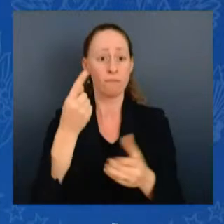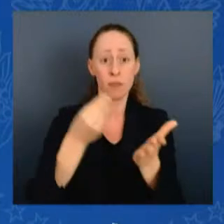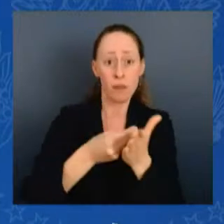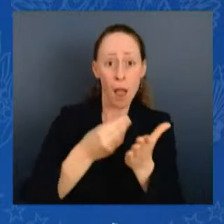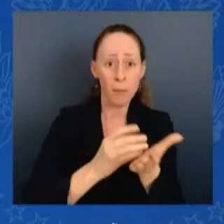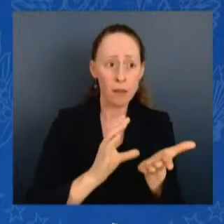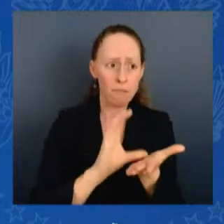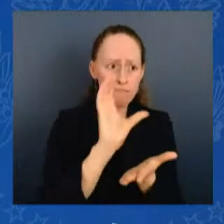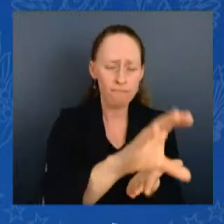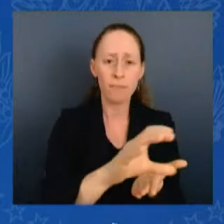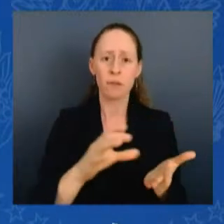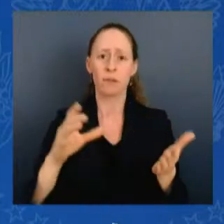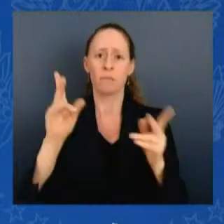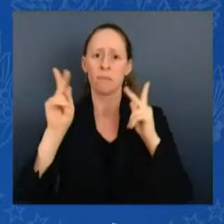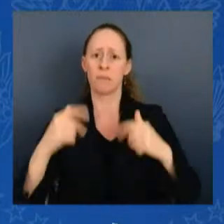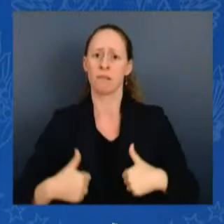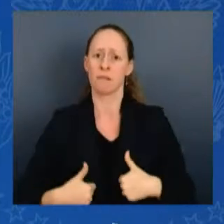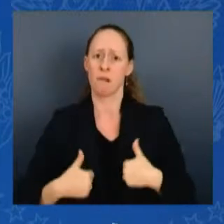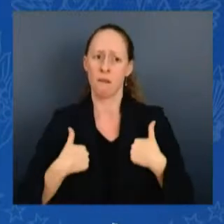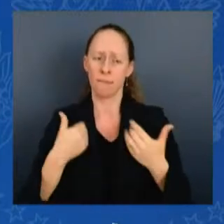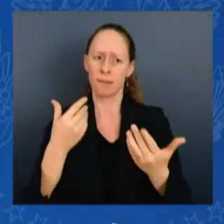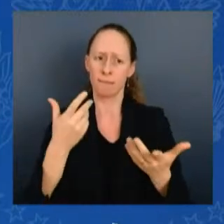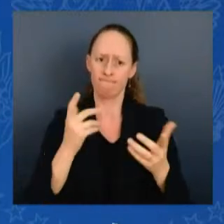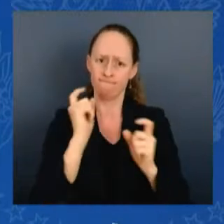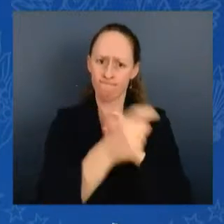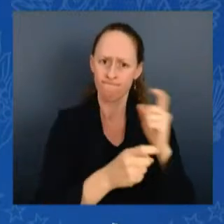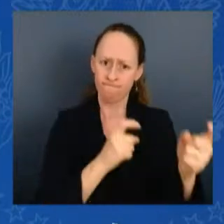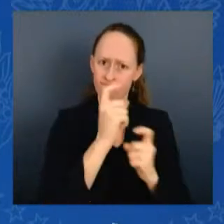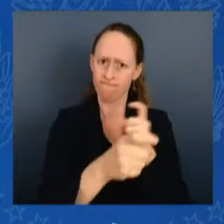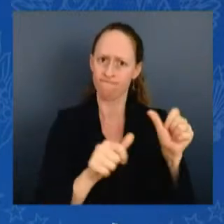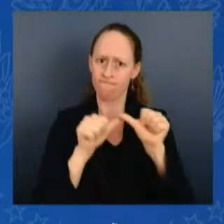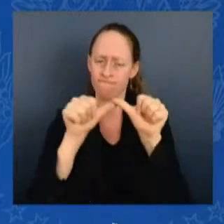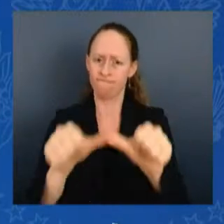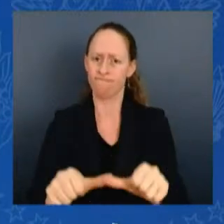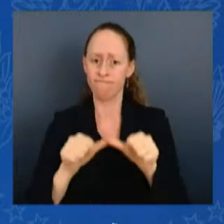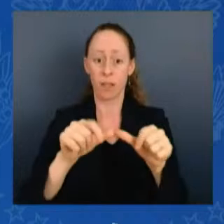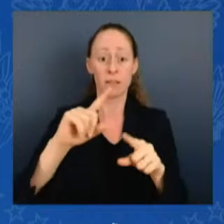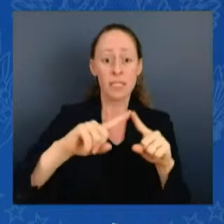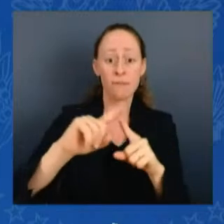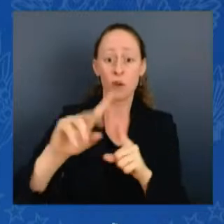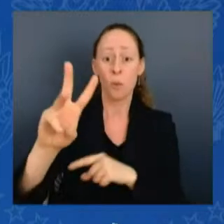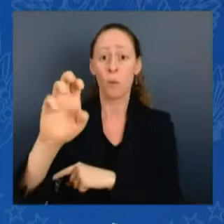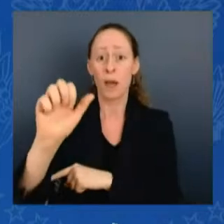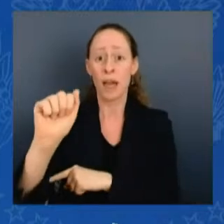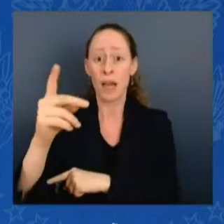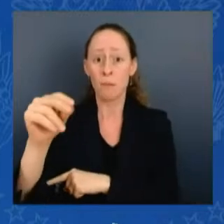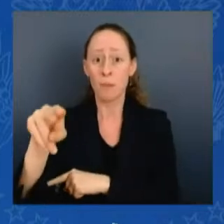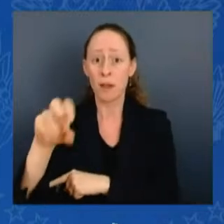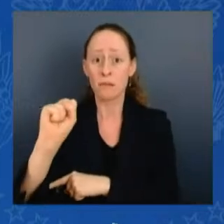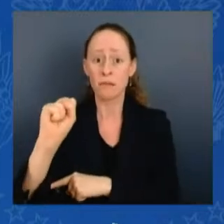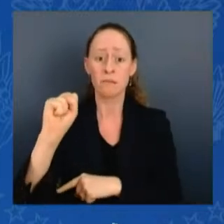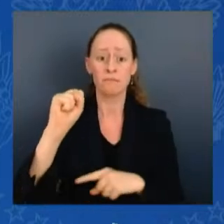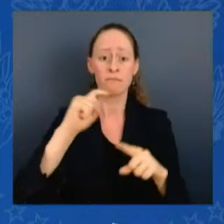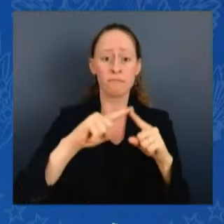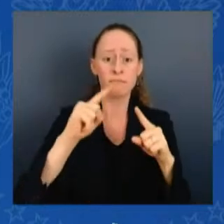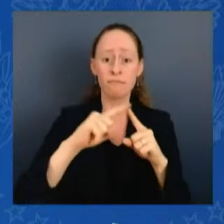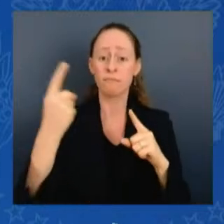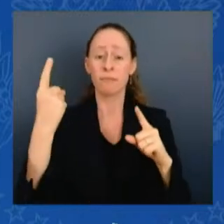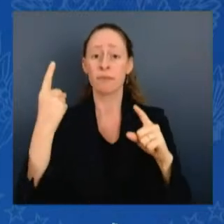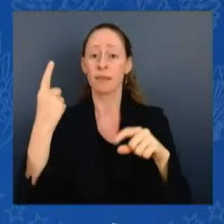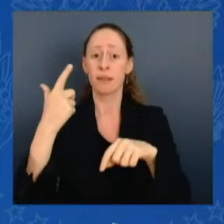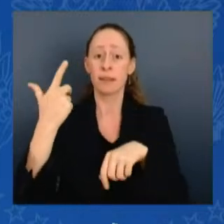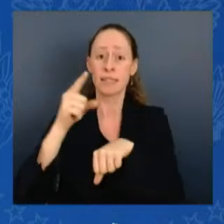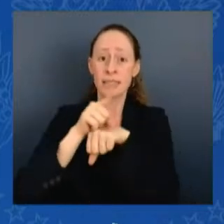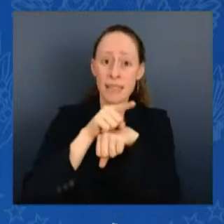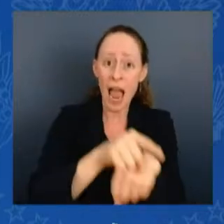with weapons it needs to defend itself. Tanks, armored fighting vehicles, air defense systems, long-range missiles,